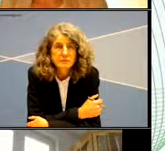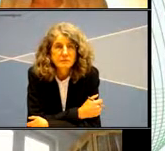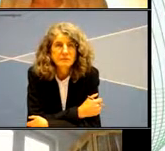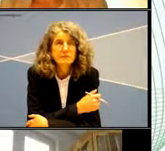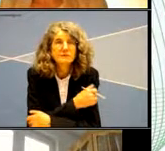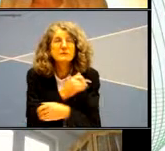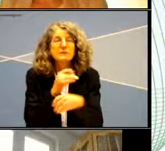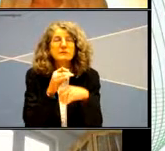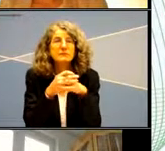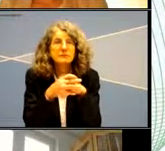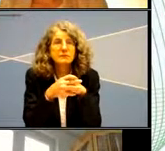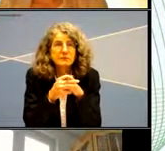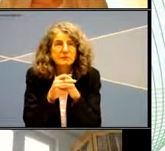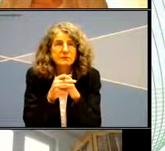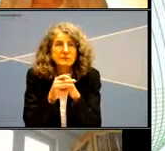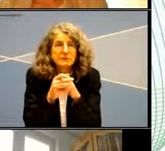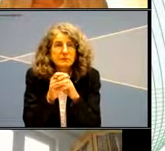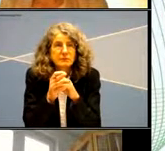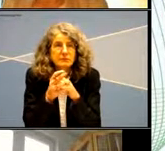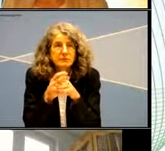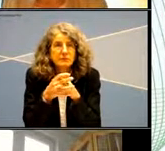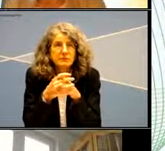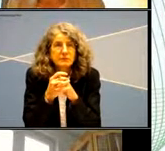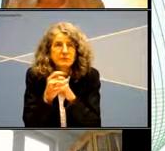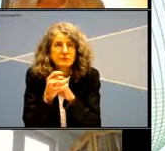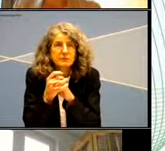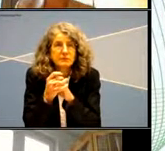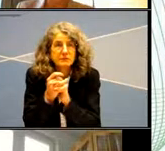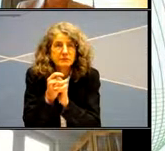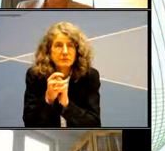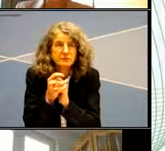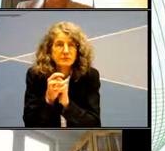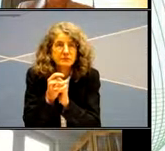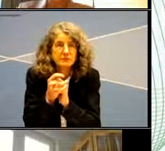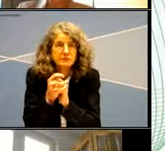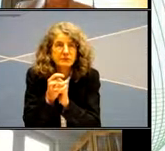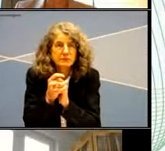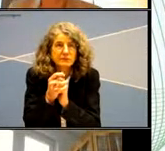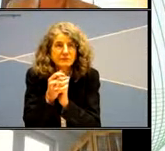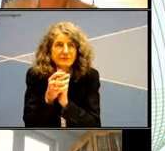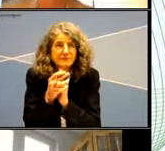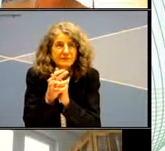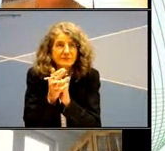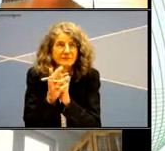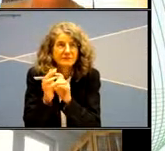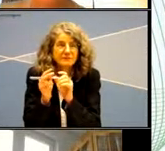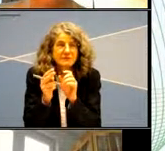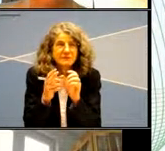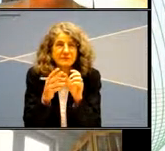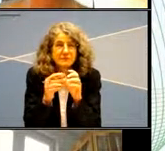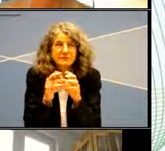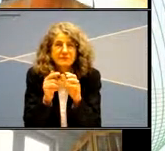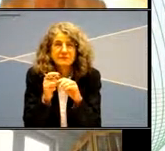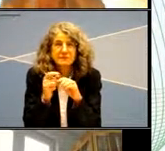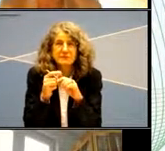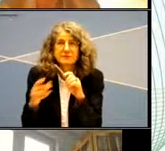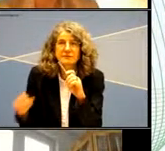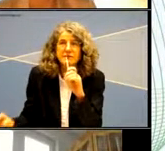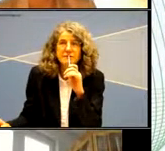way, rather than one by one. We're all made to feel guilty if we're not doing it, and to